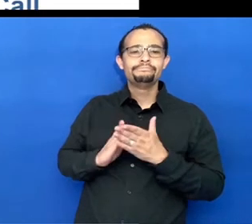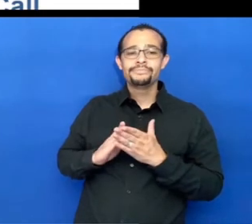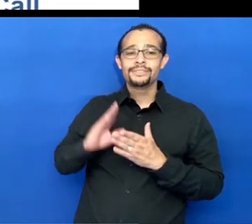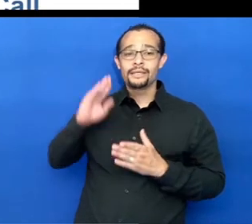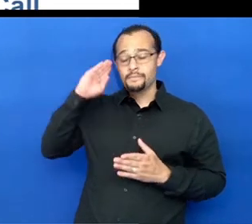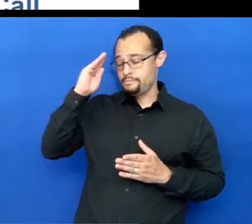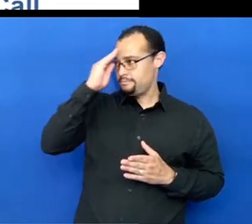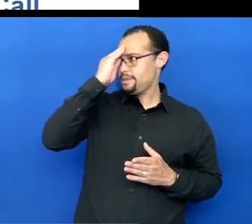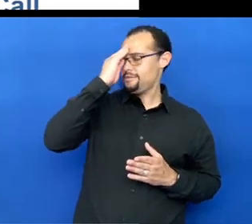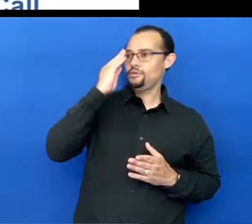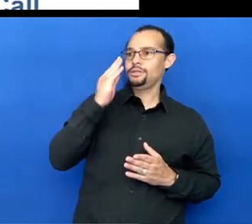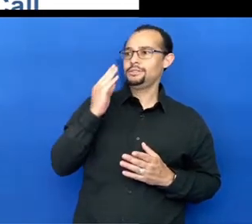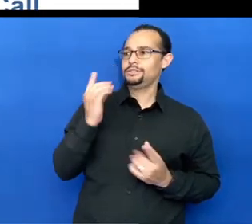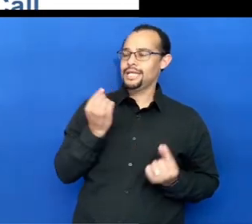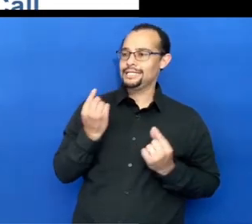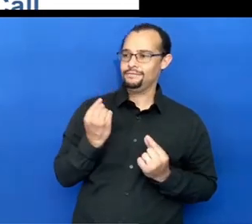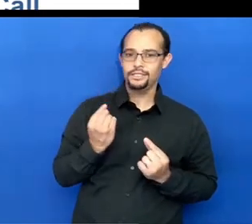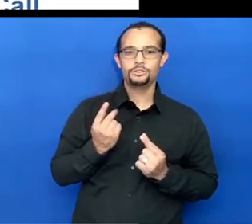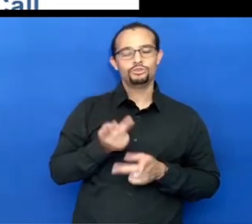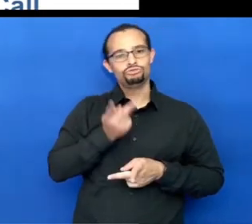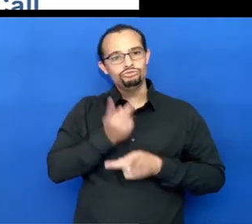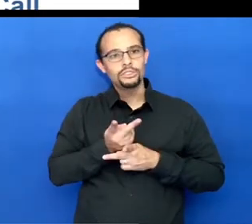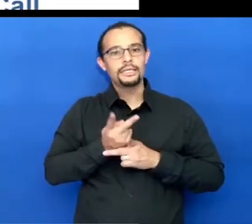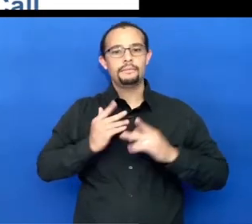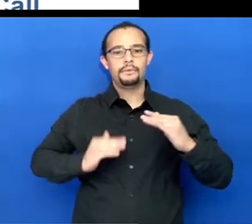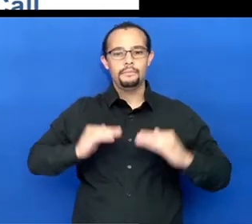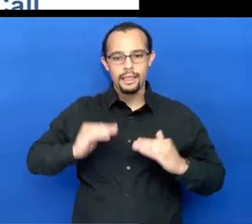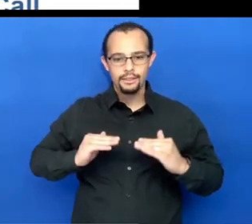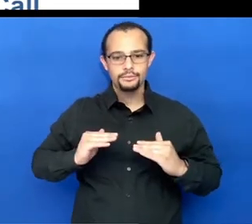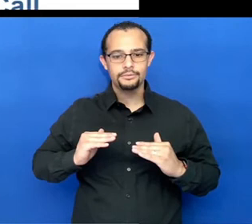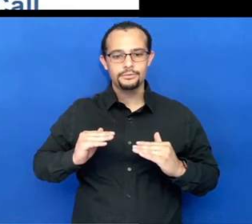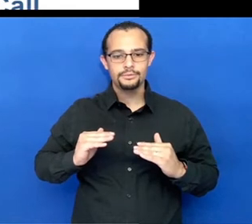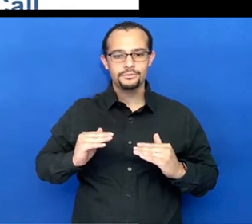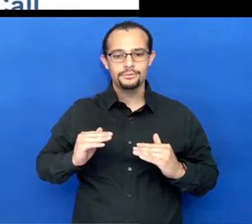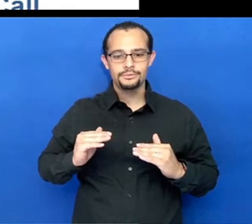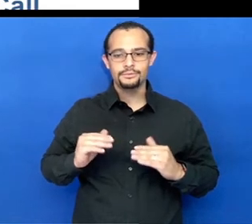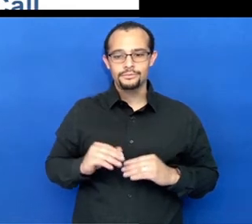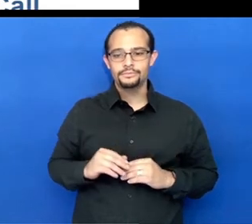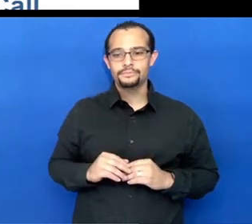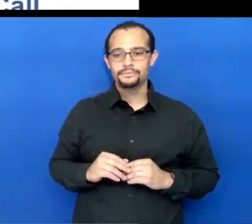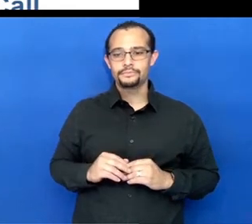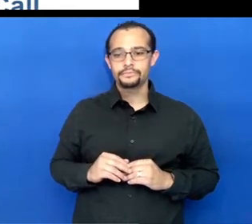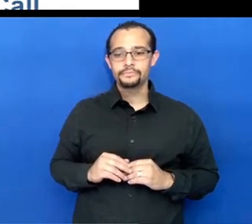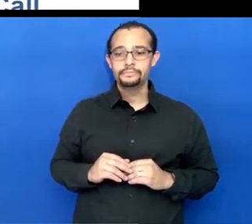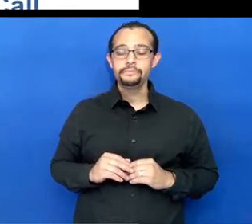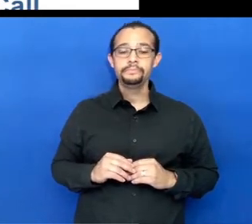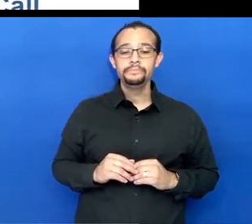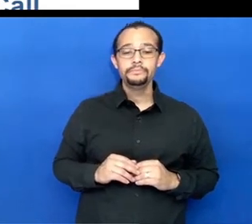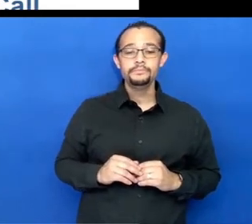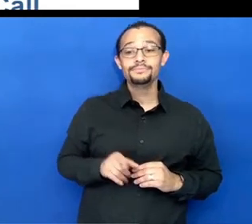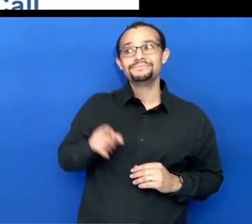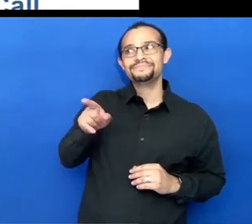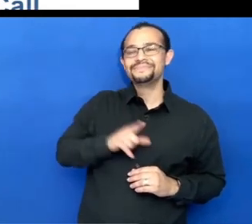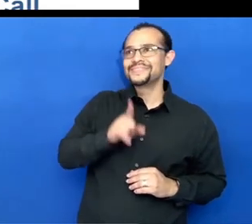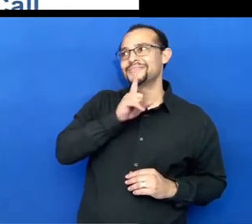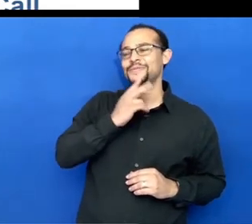share things of that nature? So here are just some mindfulness brain exercises to keep that balance on